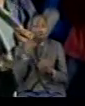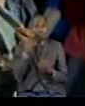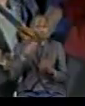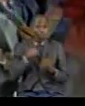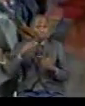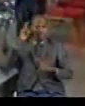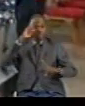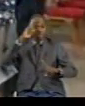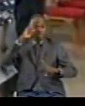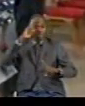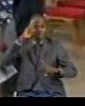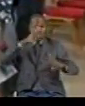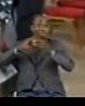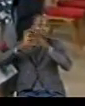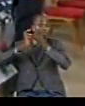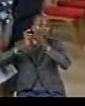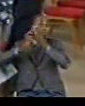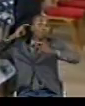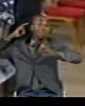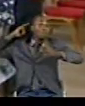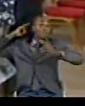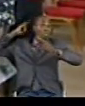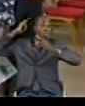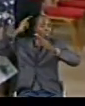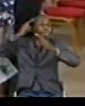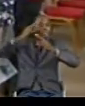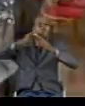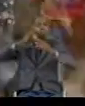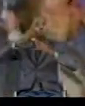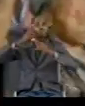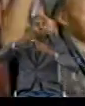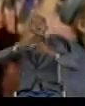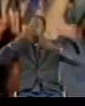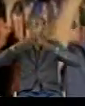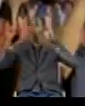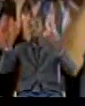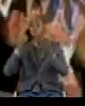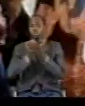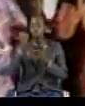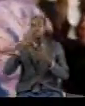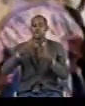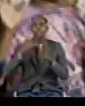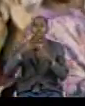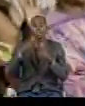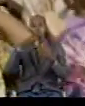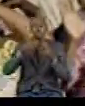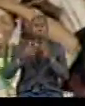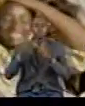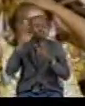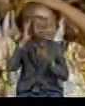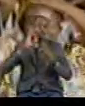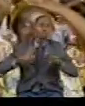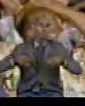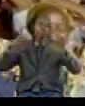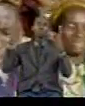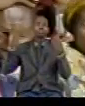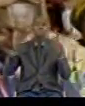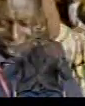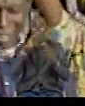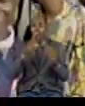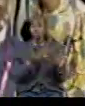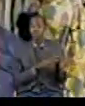yourself. Whatever the challenge, it will have gone. Are you ready?